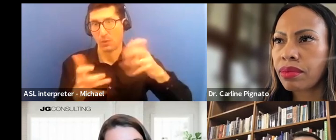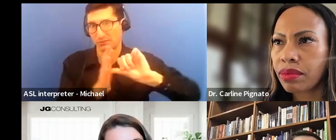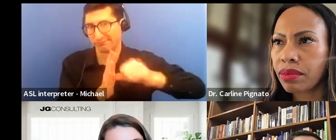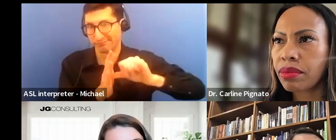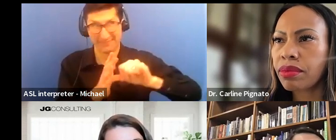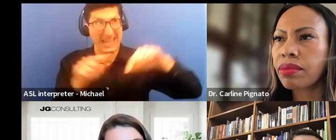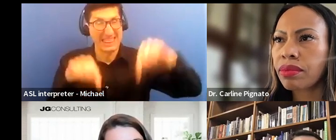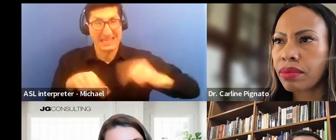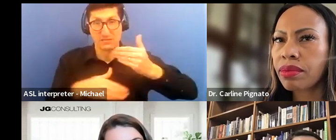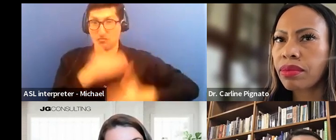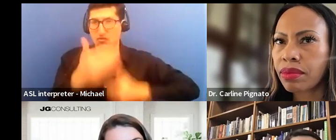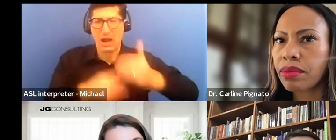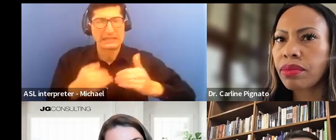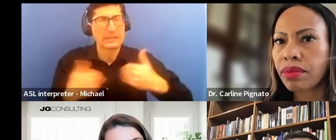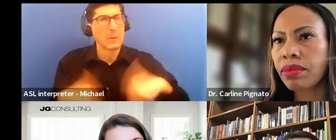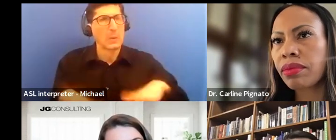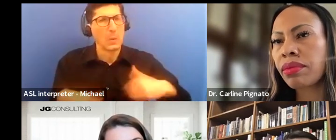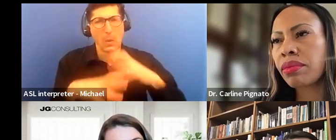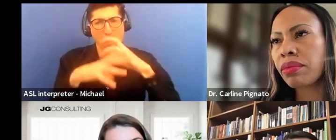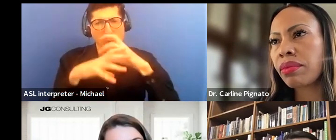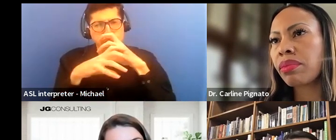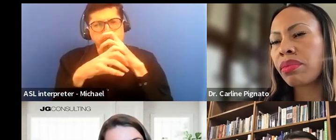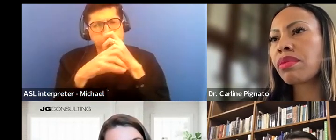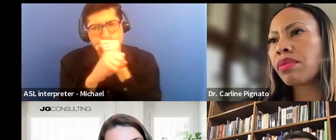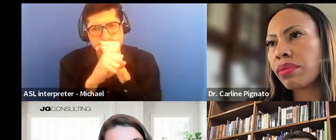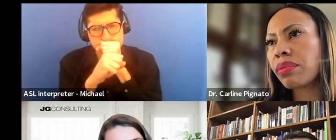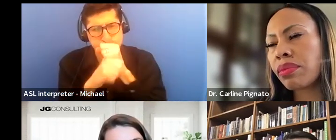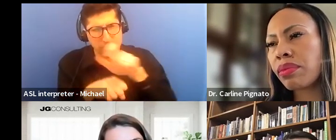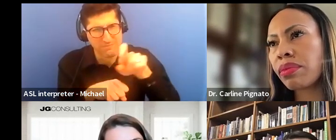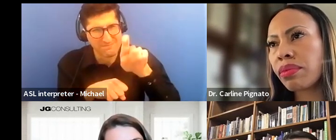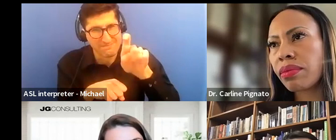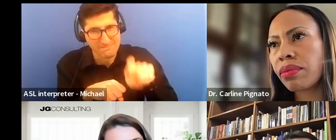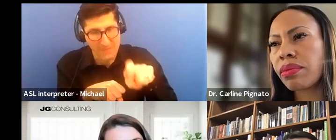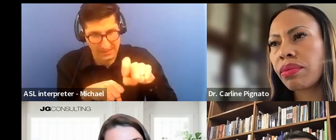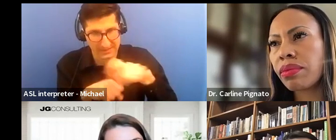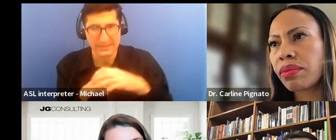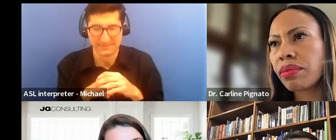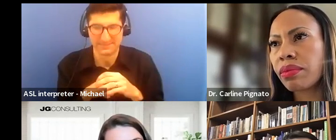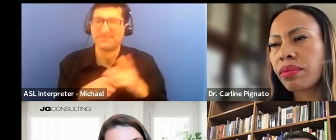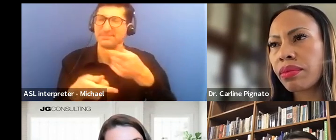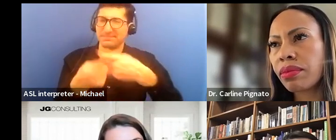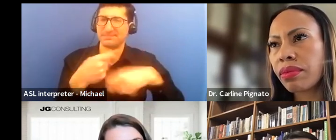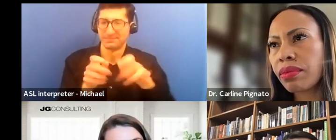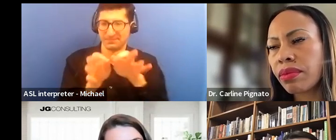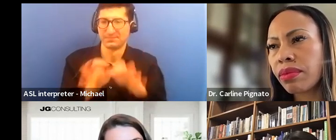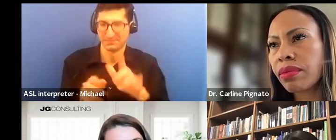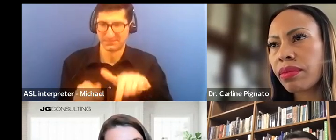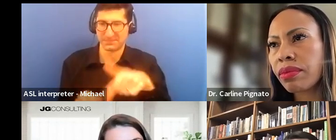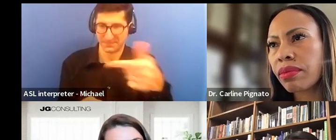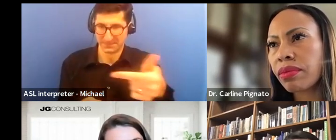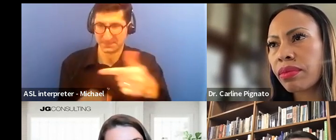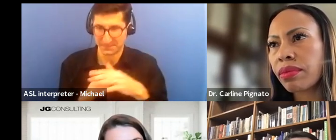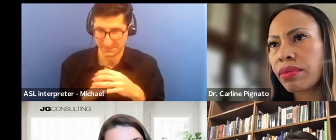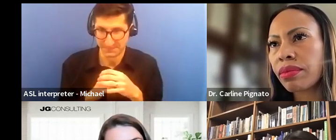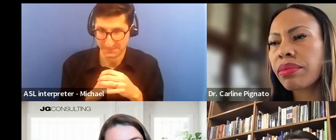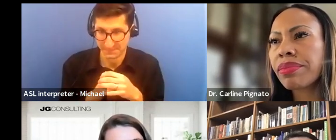remains as very confidential as possible. We've done searches in places where every candidate's name goes into the